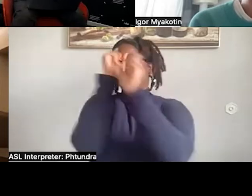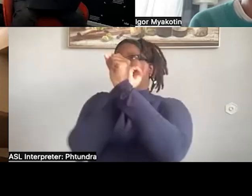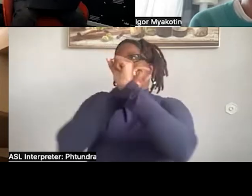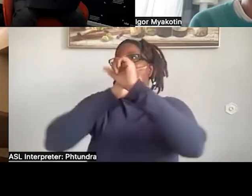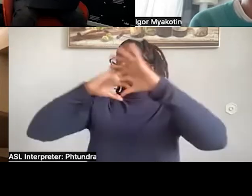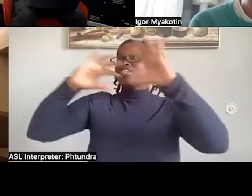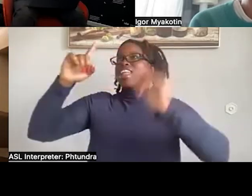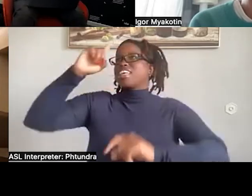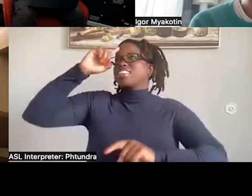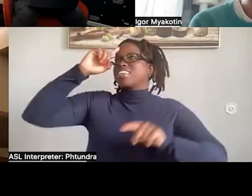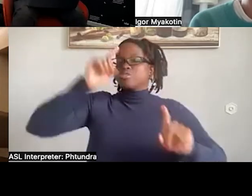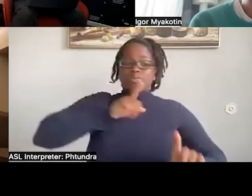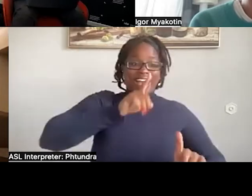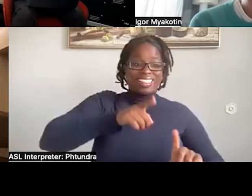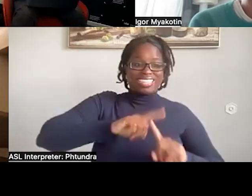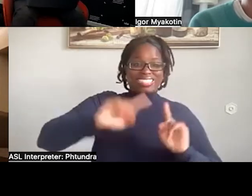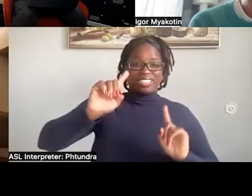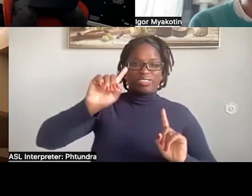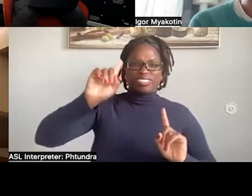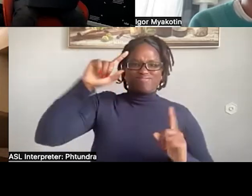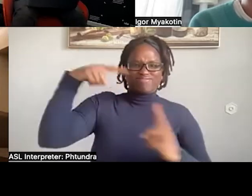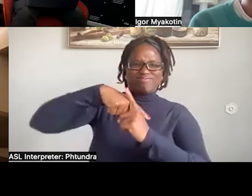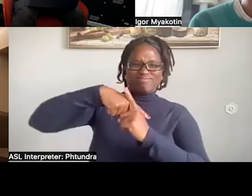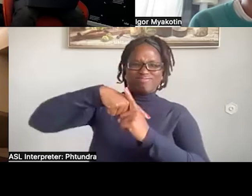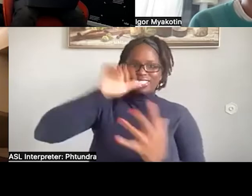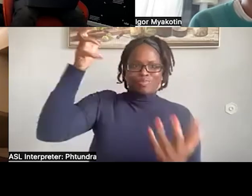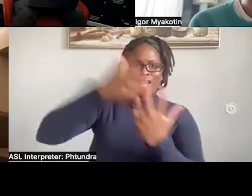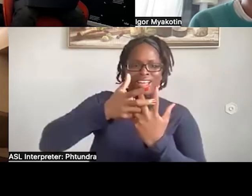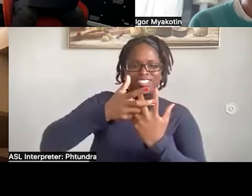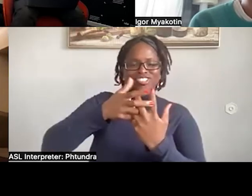funders or audiences expect to see it a certain way over and over again.